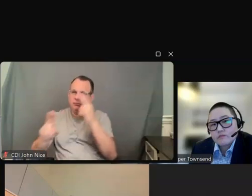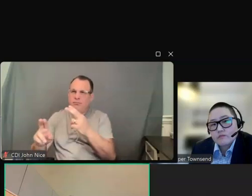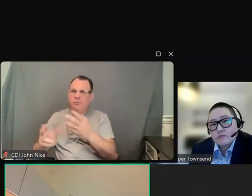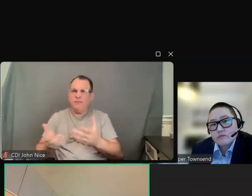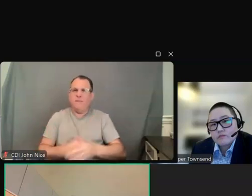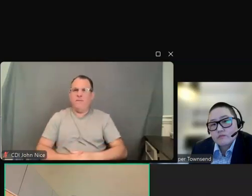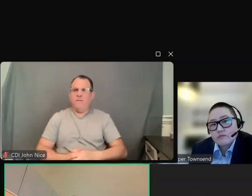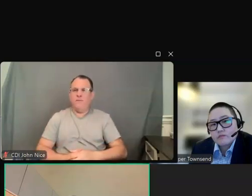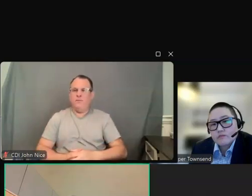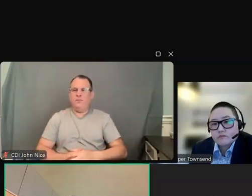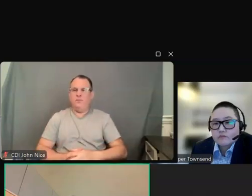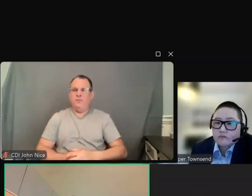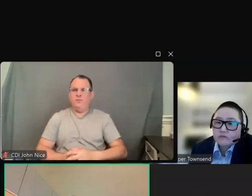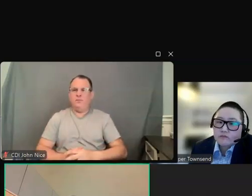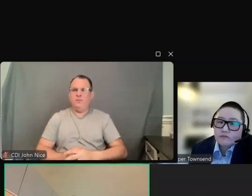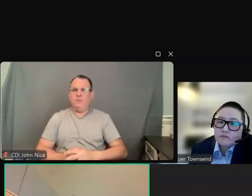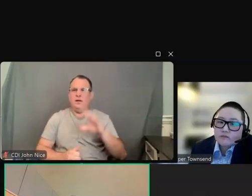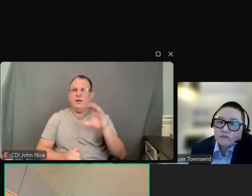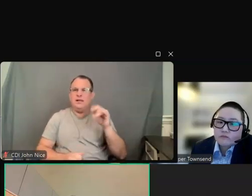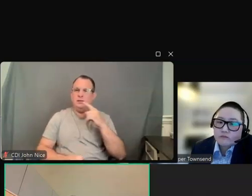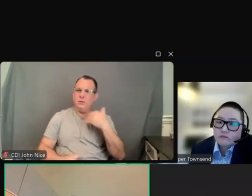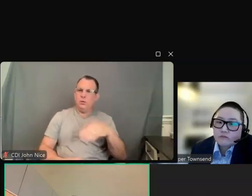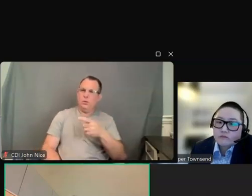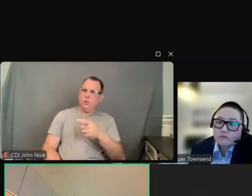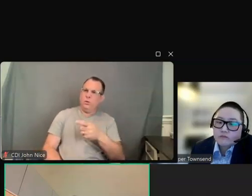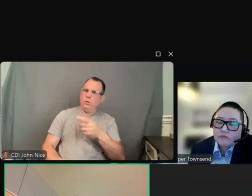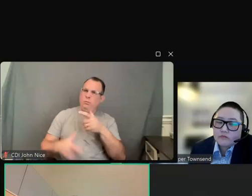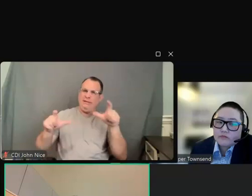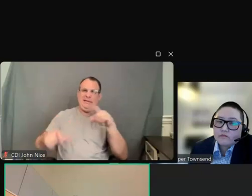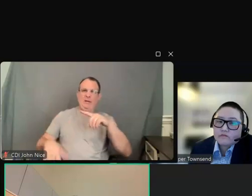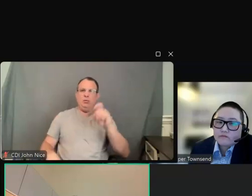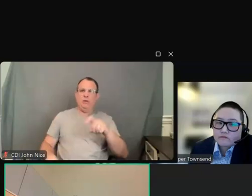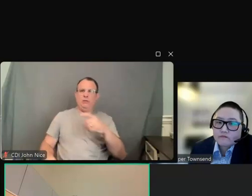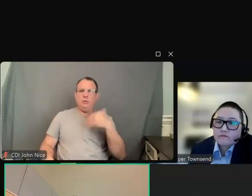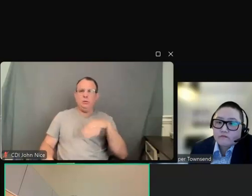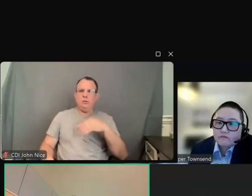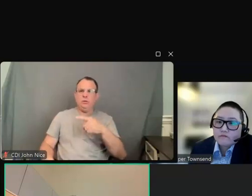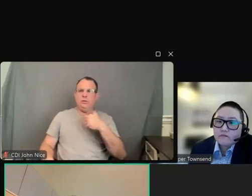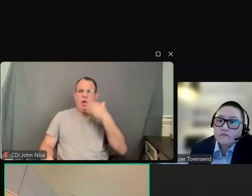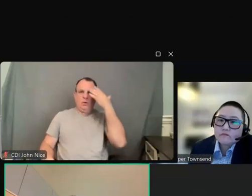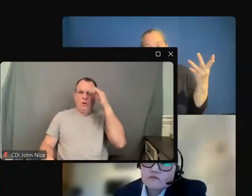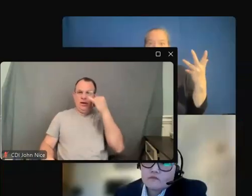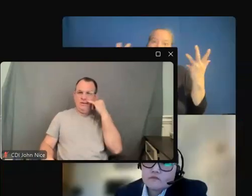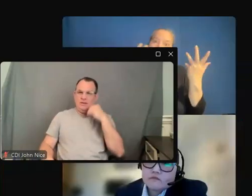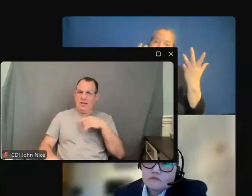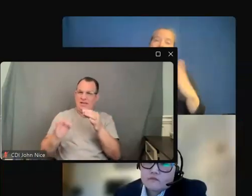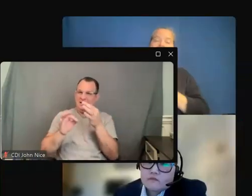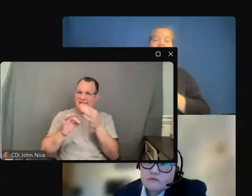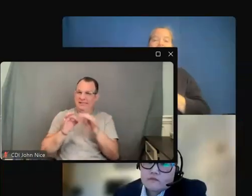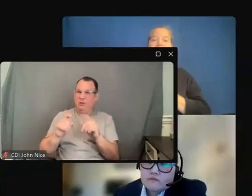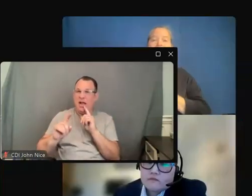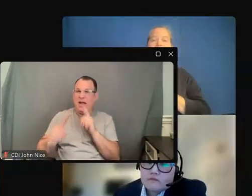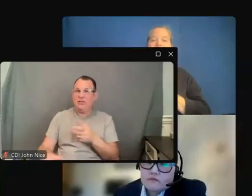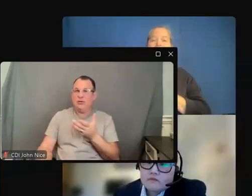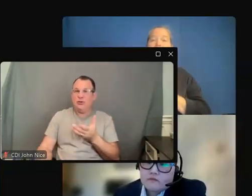That's a big question. I don't know if there's a simple answer. I do sort of like some of the